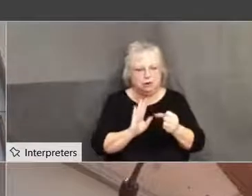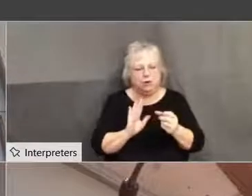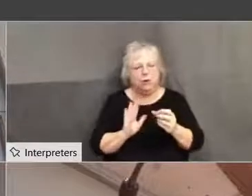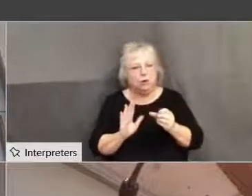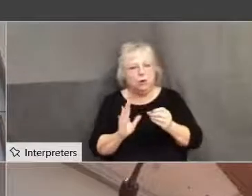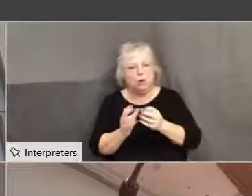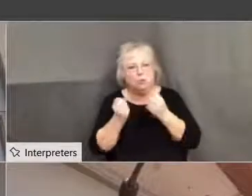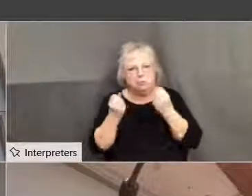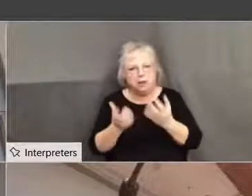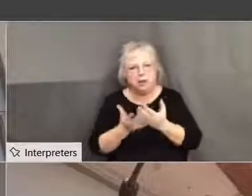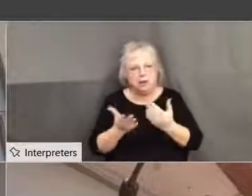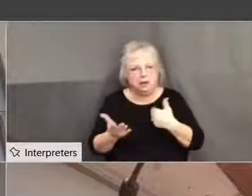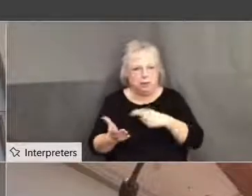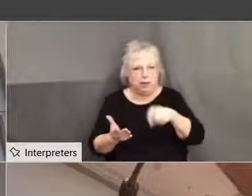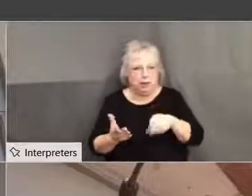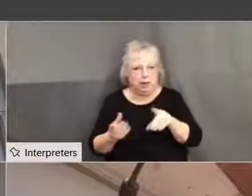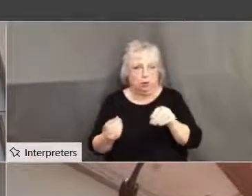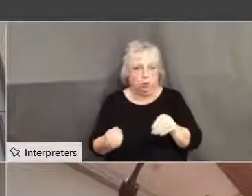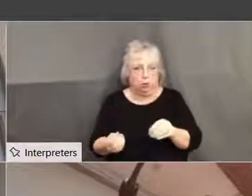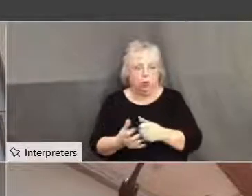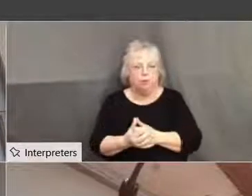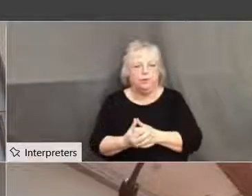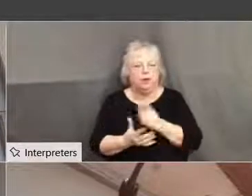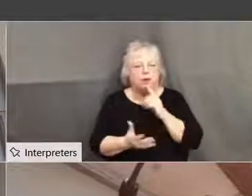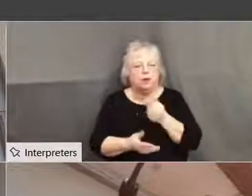do. There's several